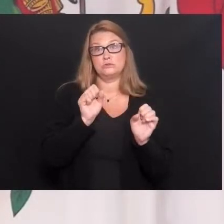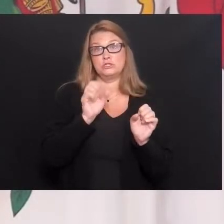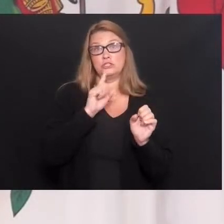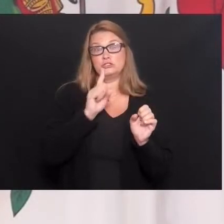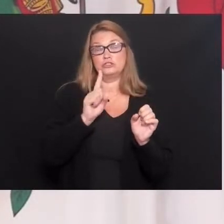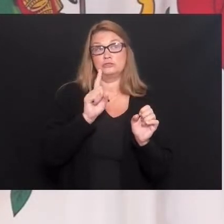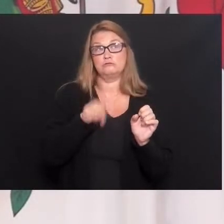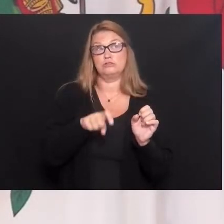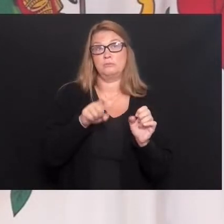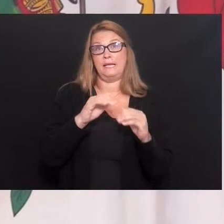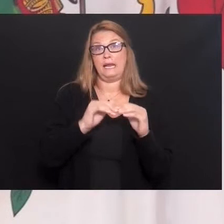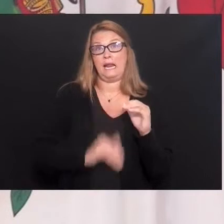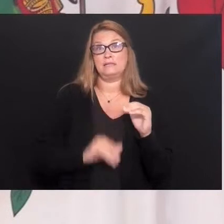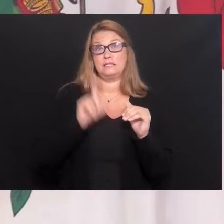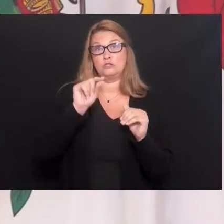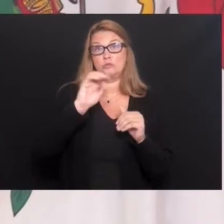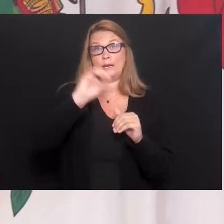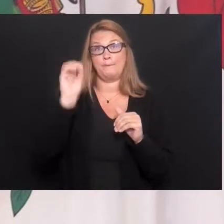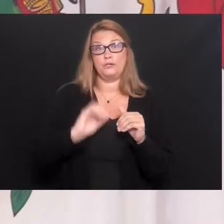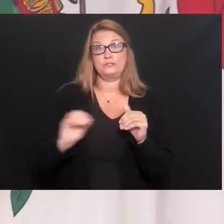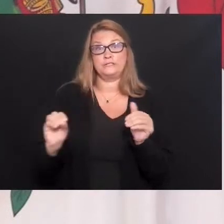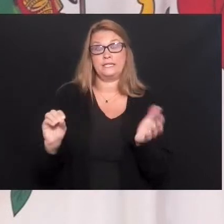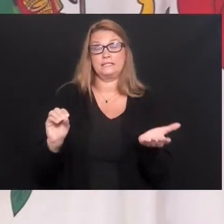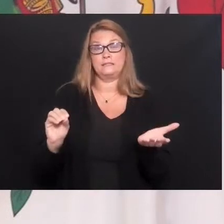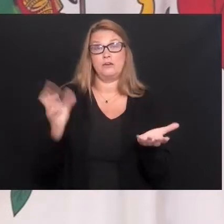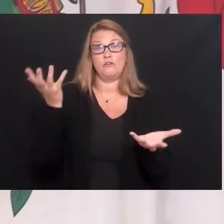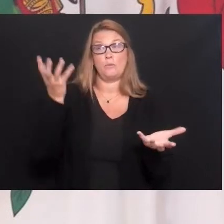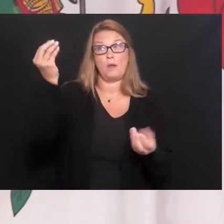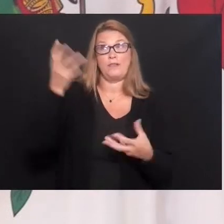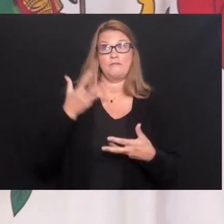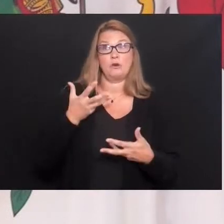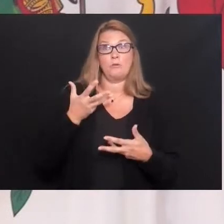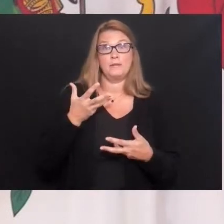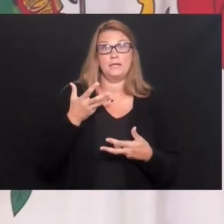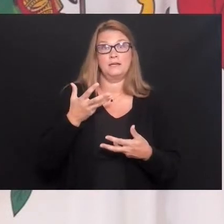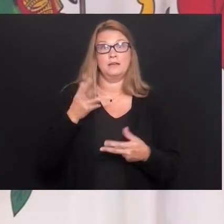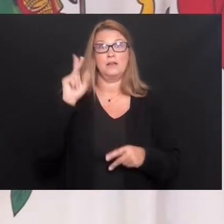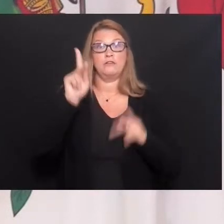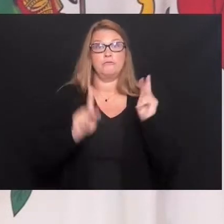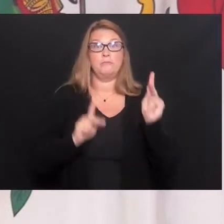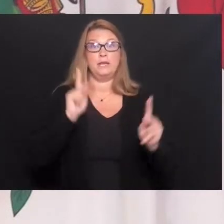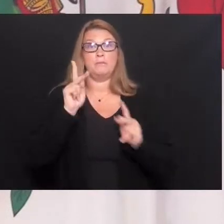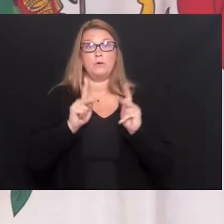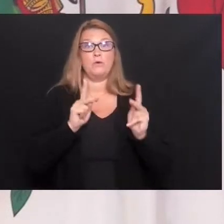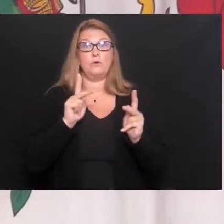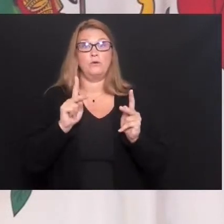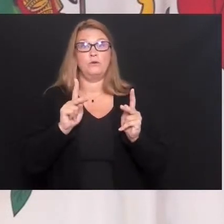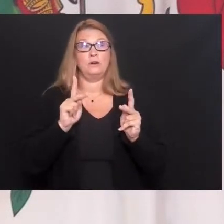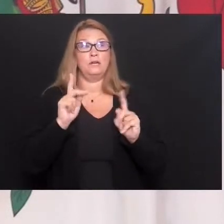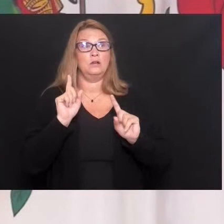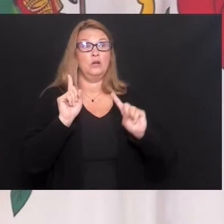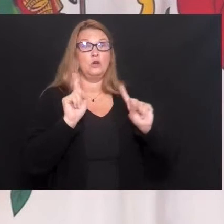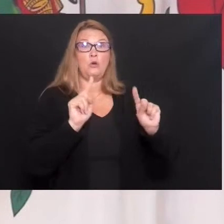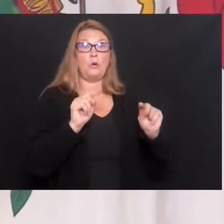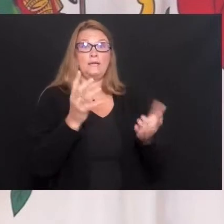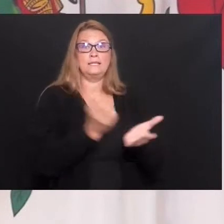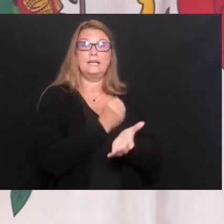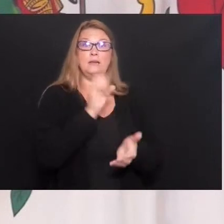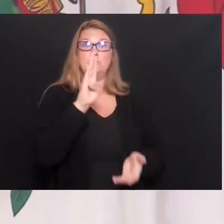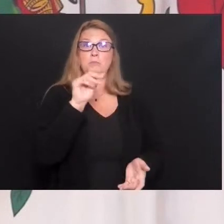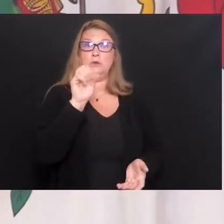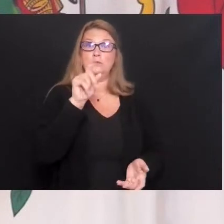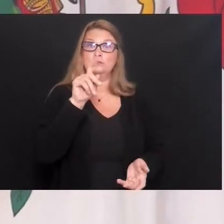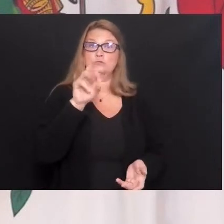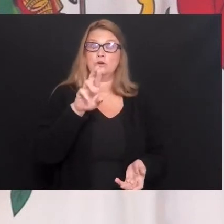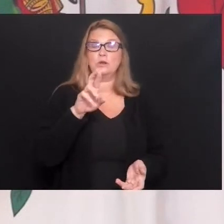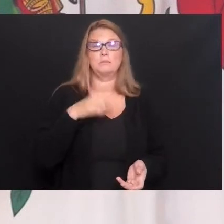than 20%, I think, from what I've been told. If we had people running to get the boosters, we're doing that, but we need